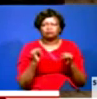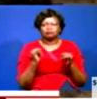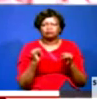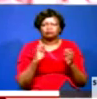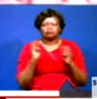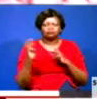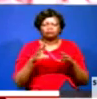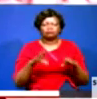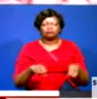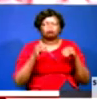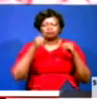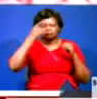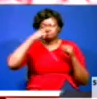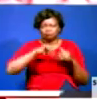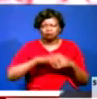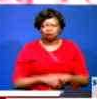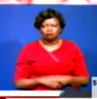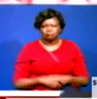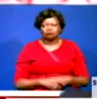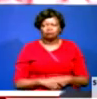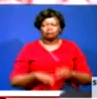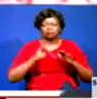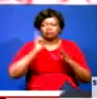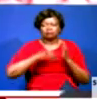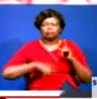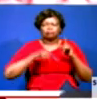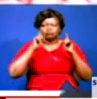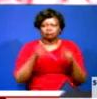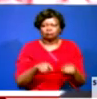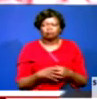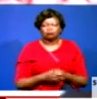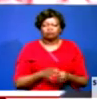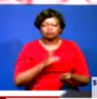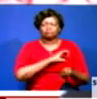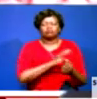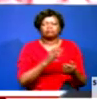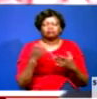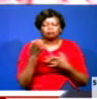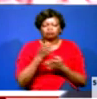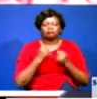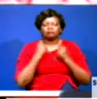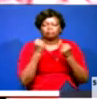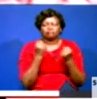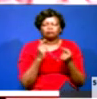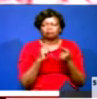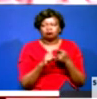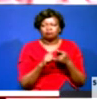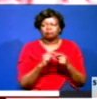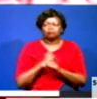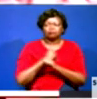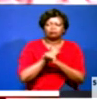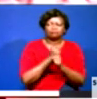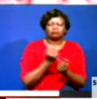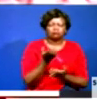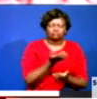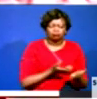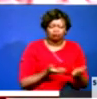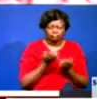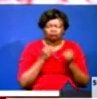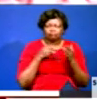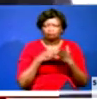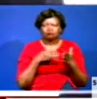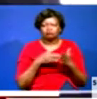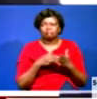adoption policies. Bottom line, we must strengthen economic resilience to caution the economy against